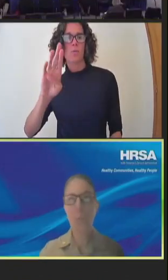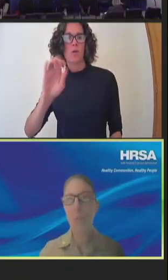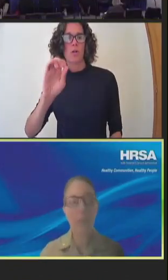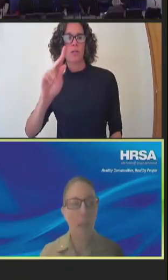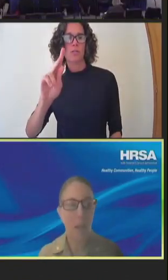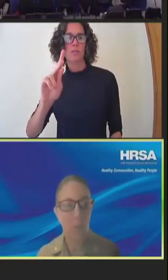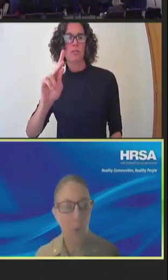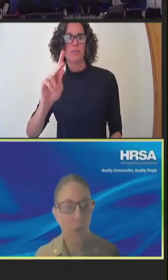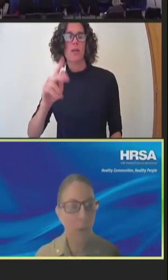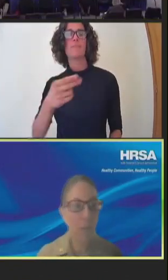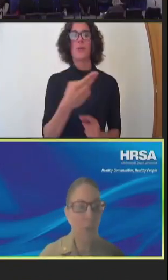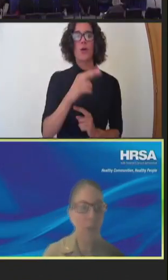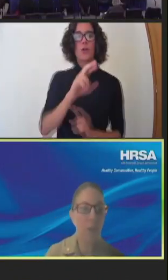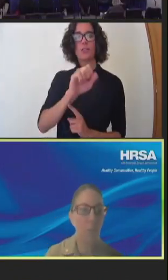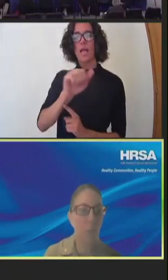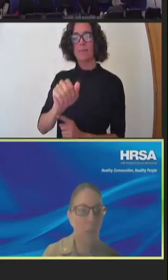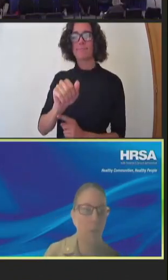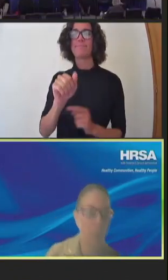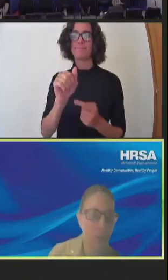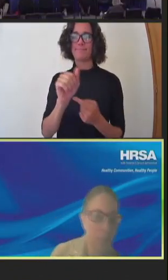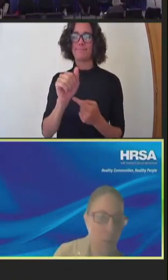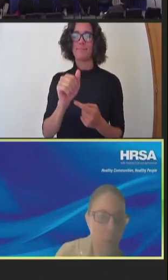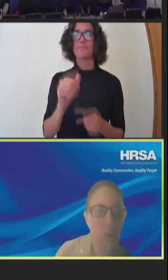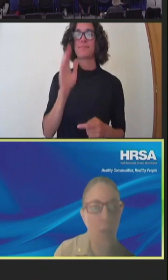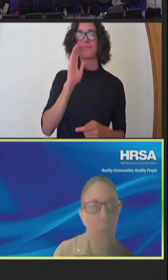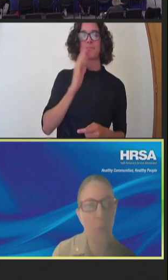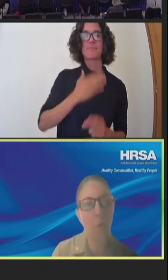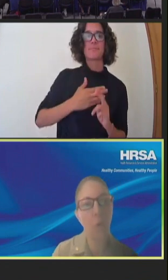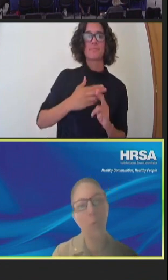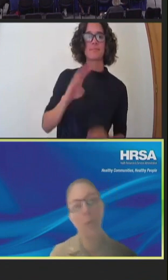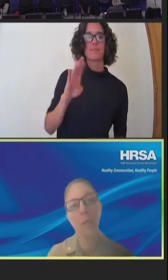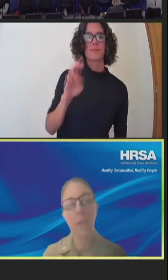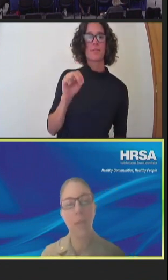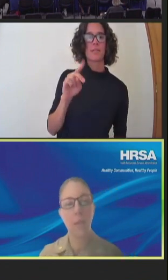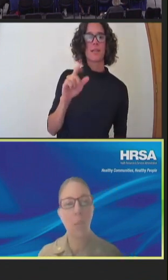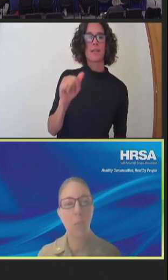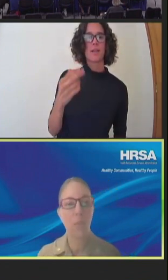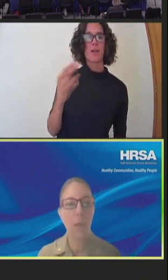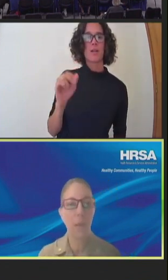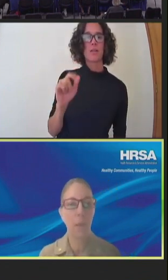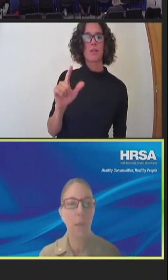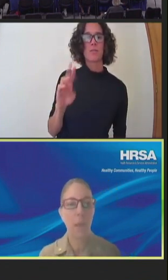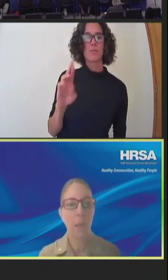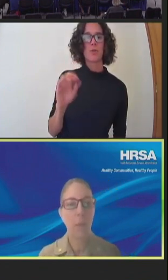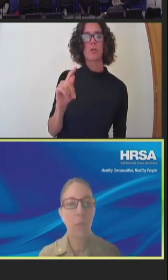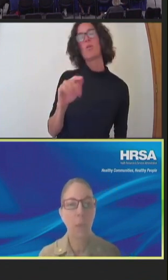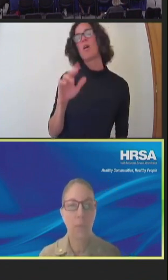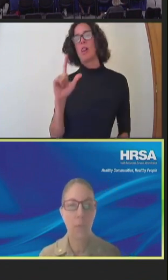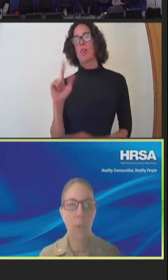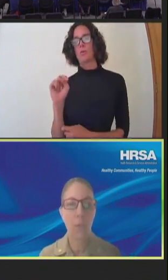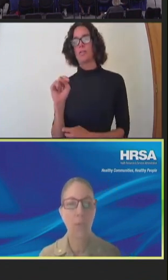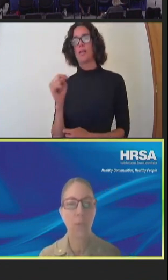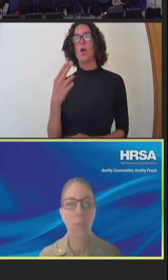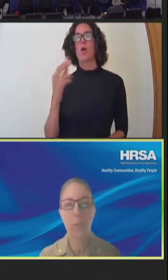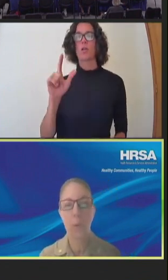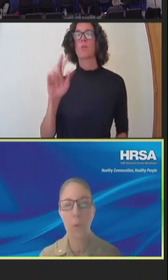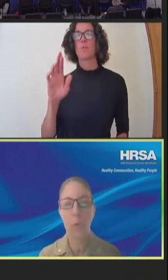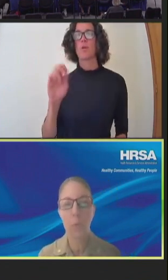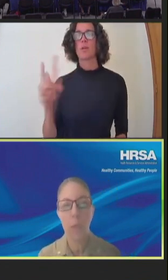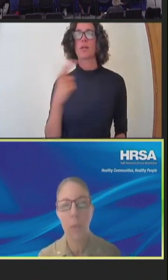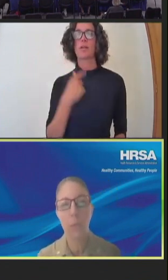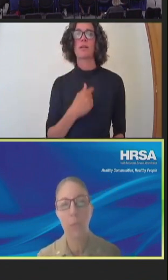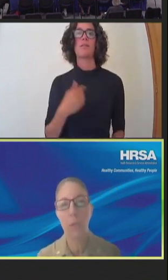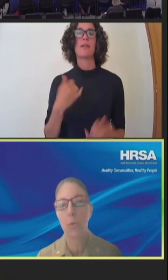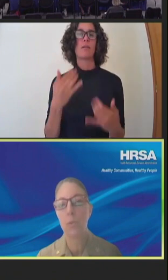Hello, I'm Brenda. My name is, I'm Lieutenant Commander Holbrook, and I'll be providing an update for Health Systems